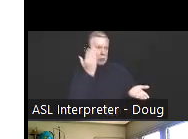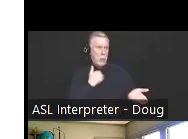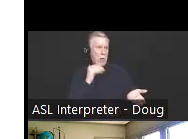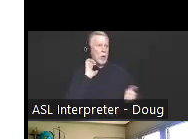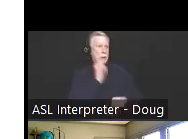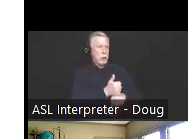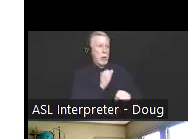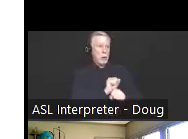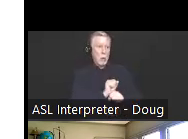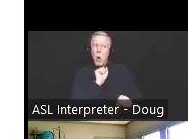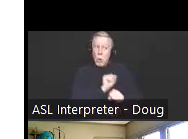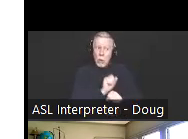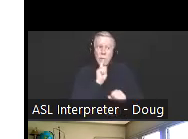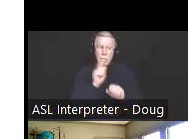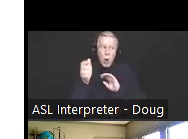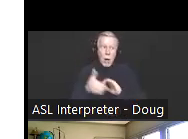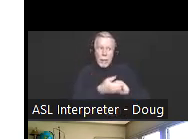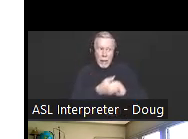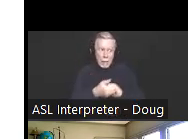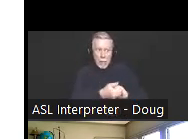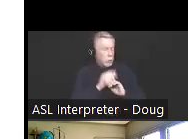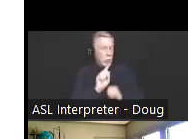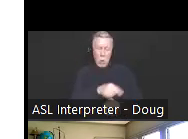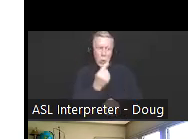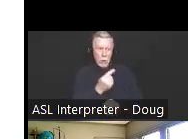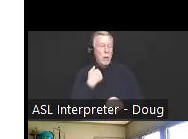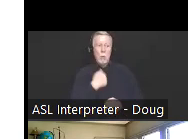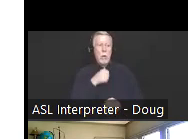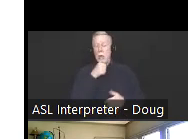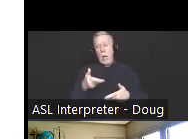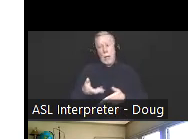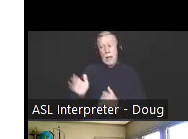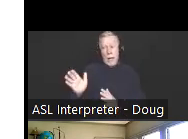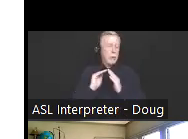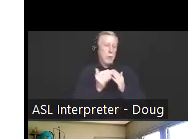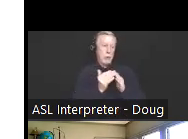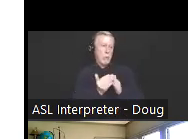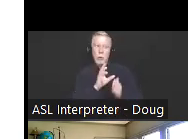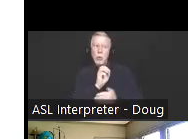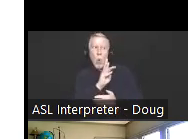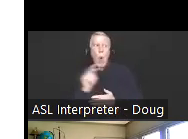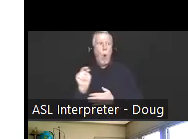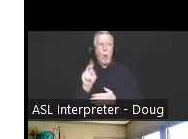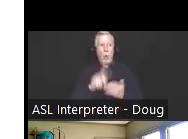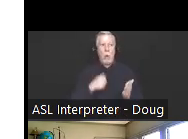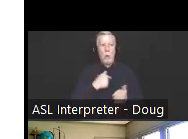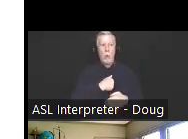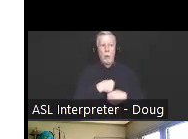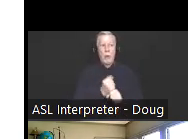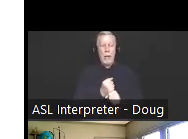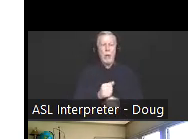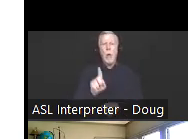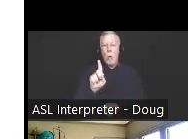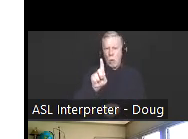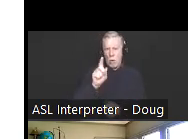We're not offering the community an opportunity to own what it is that we create. Or it might be, and this may